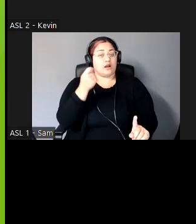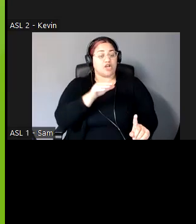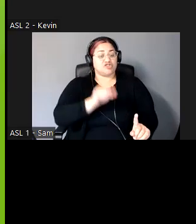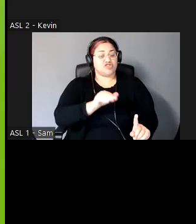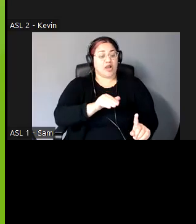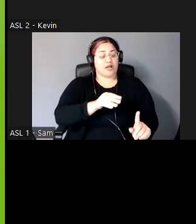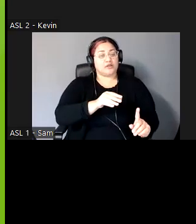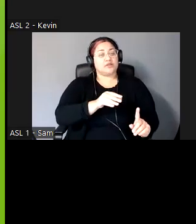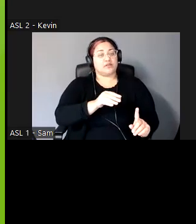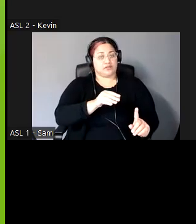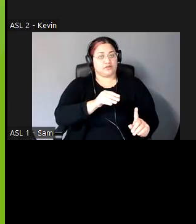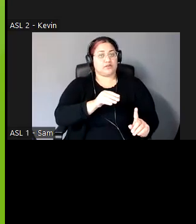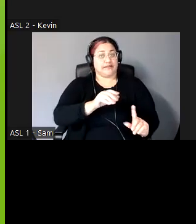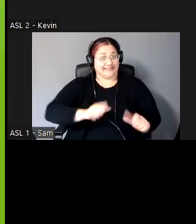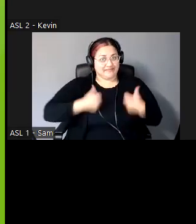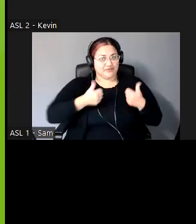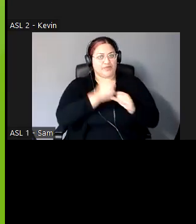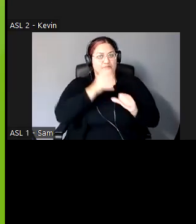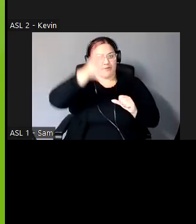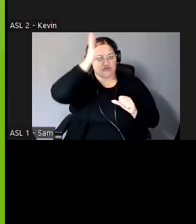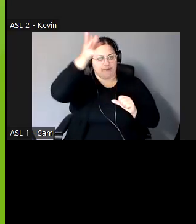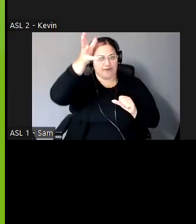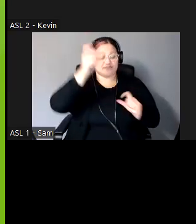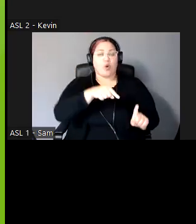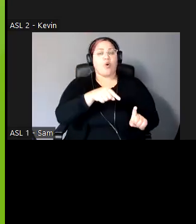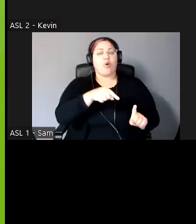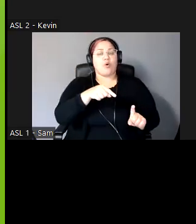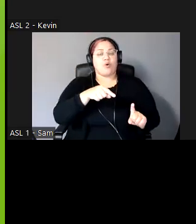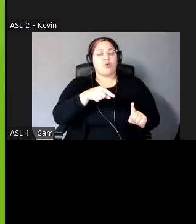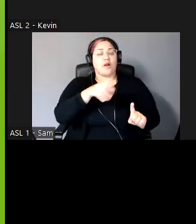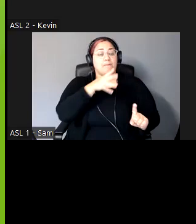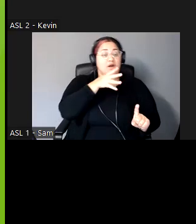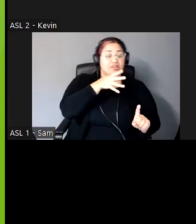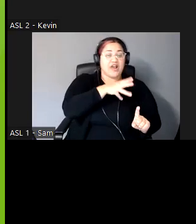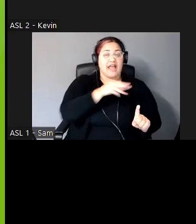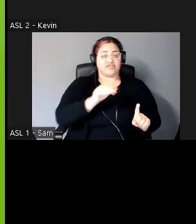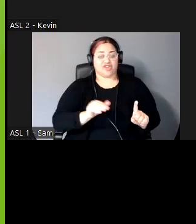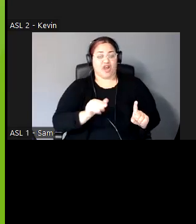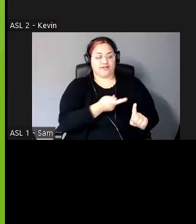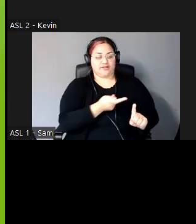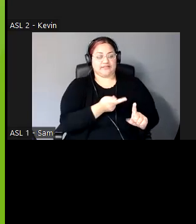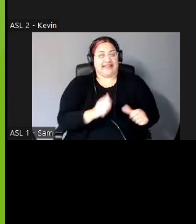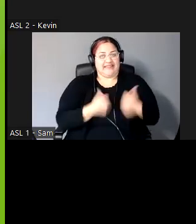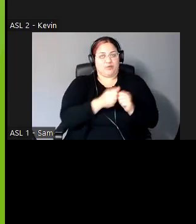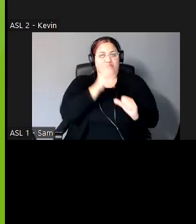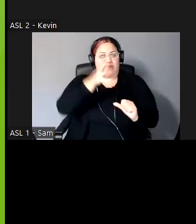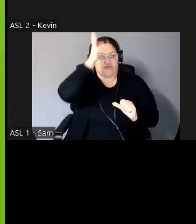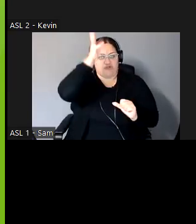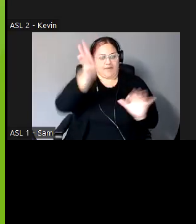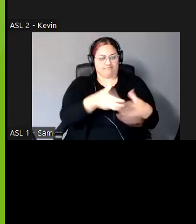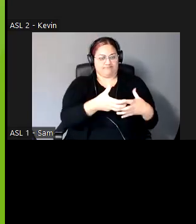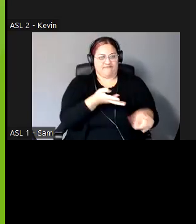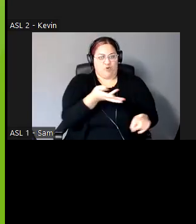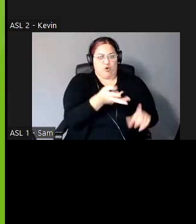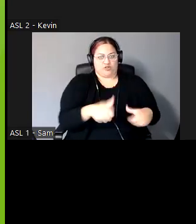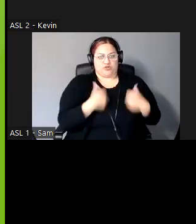with the mother. And we ran to court to get a court order, and we were fighting with the father who lived at the other end of the country about where the